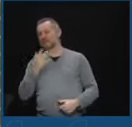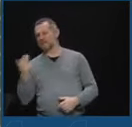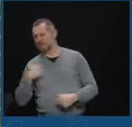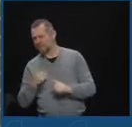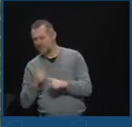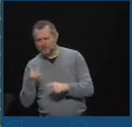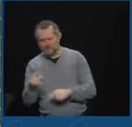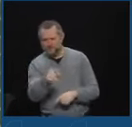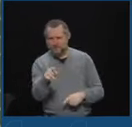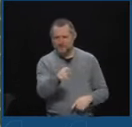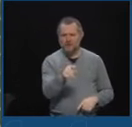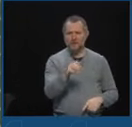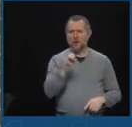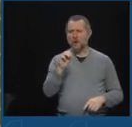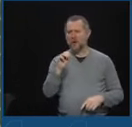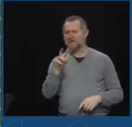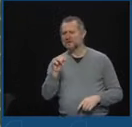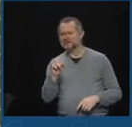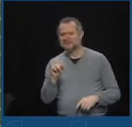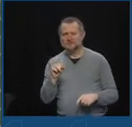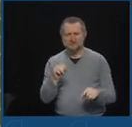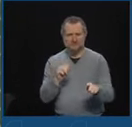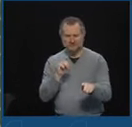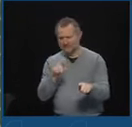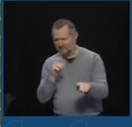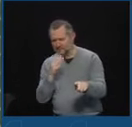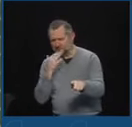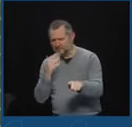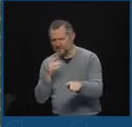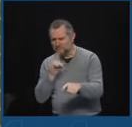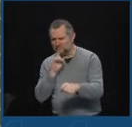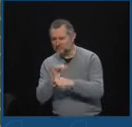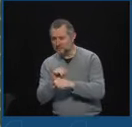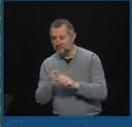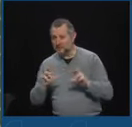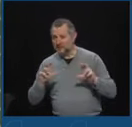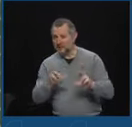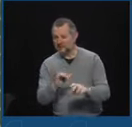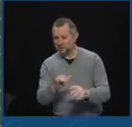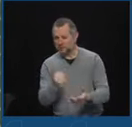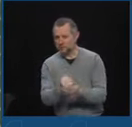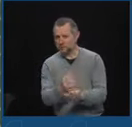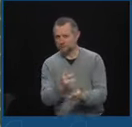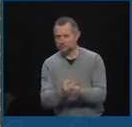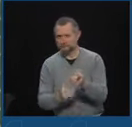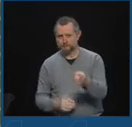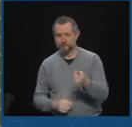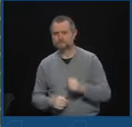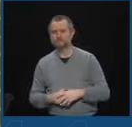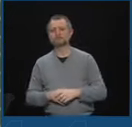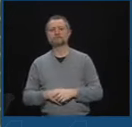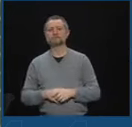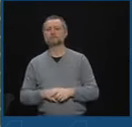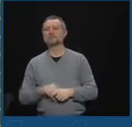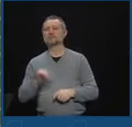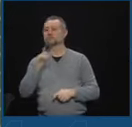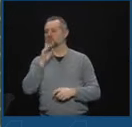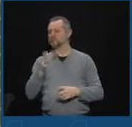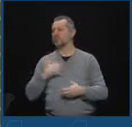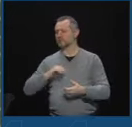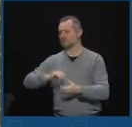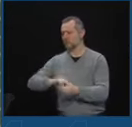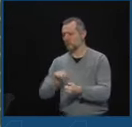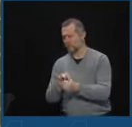OVS who we need to thank because they actually fund those social workers. So thank you for your partnership as well.